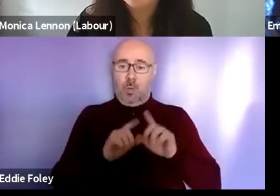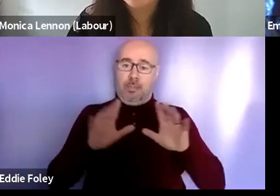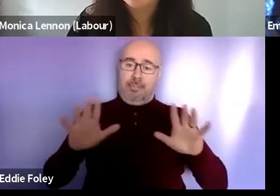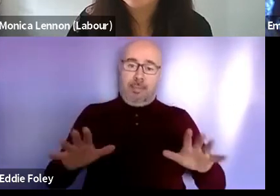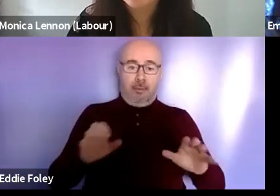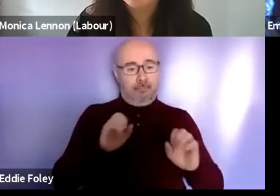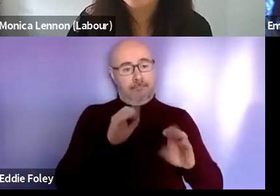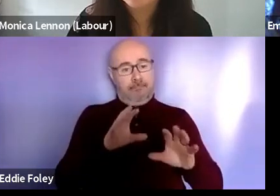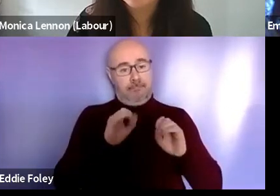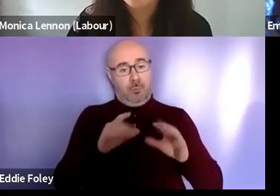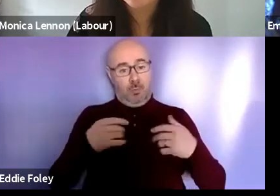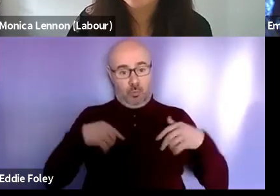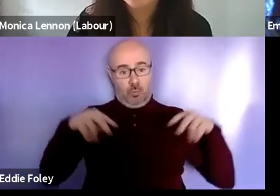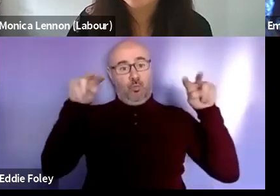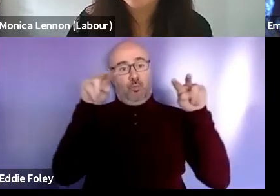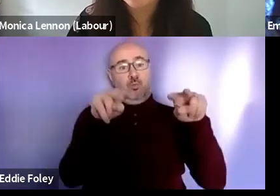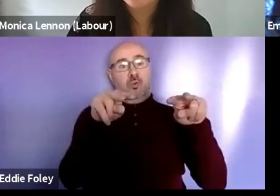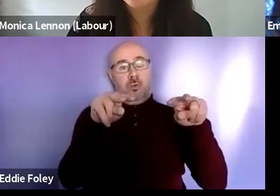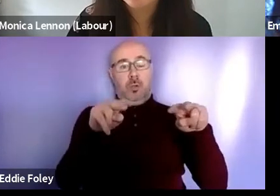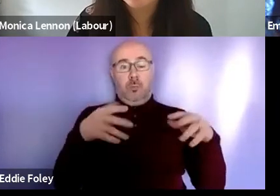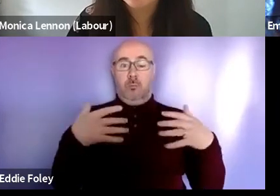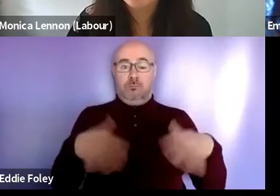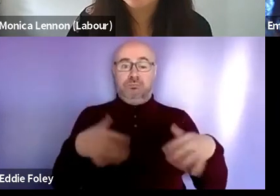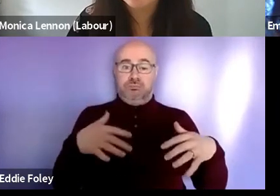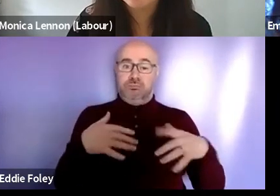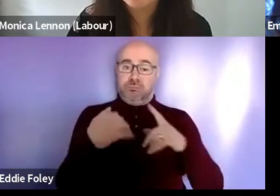It's a great event, but it's about